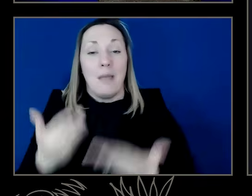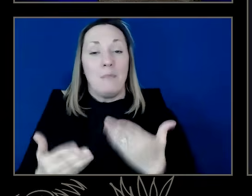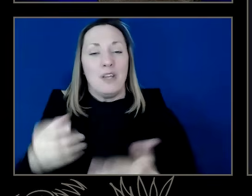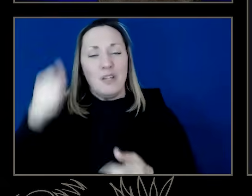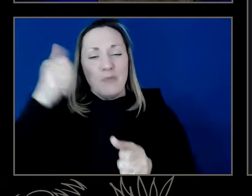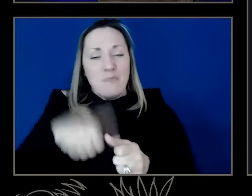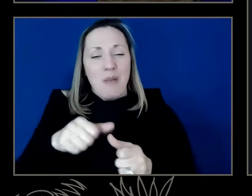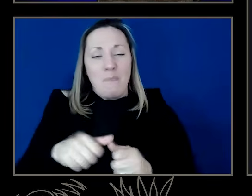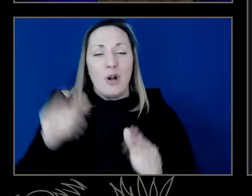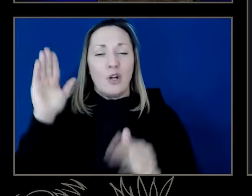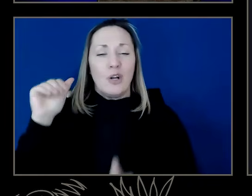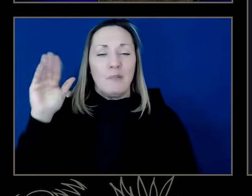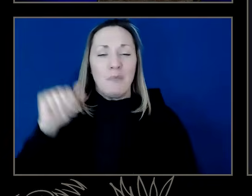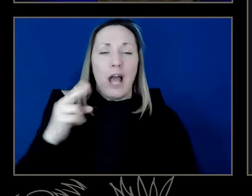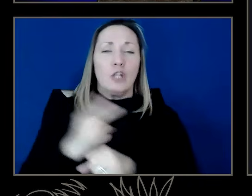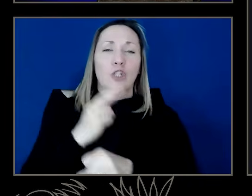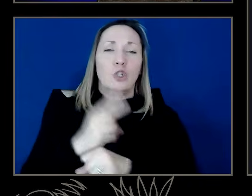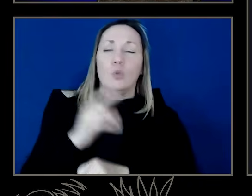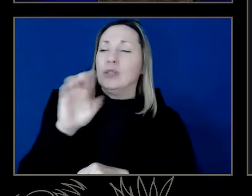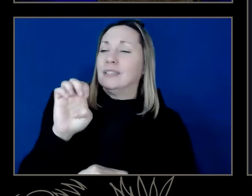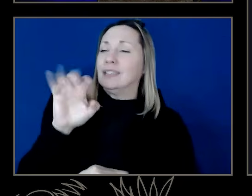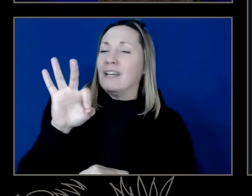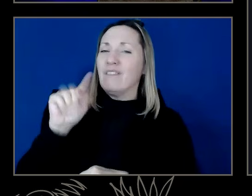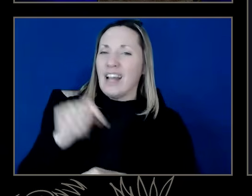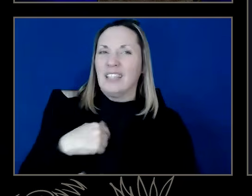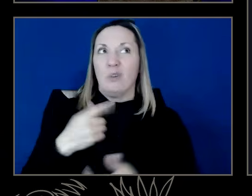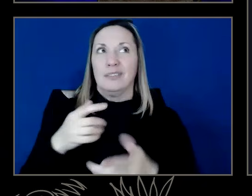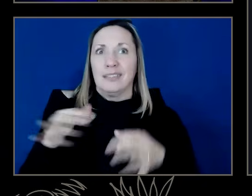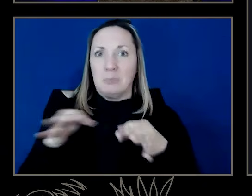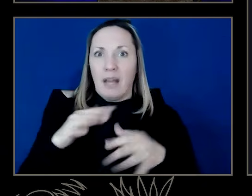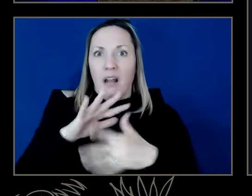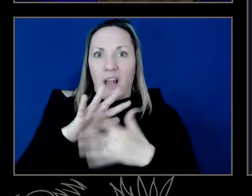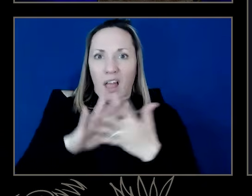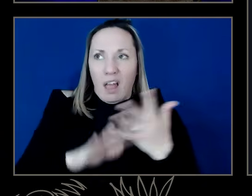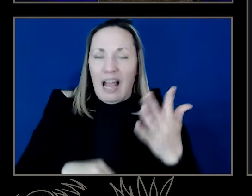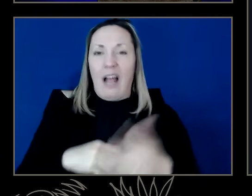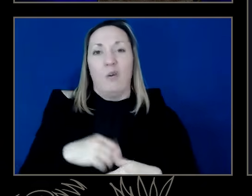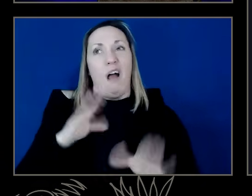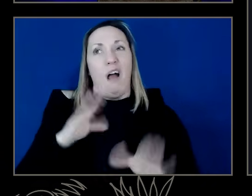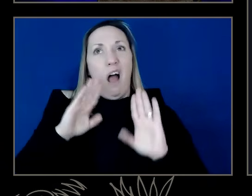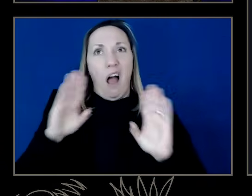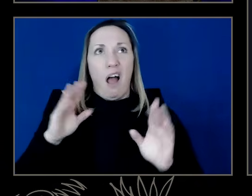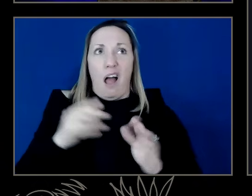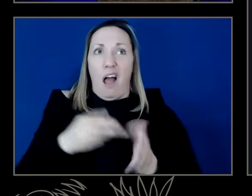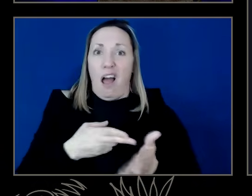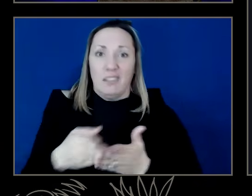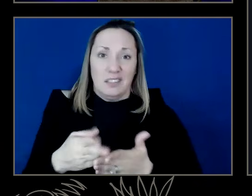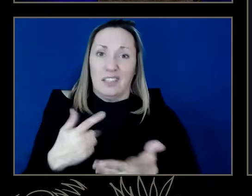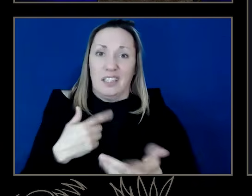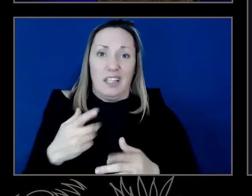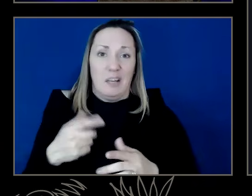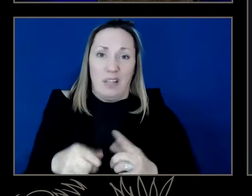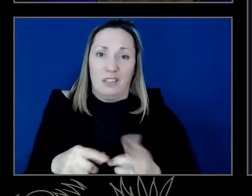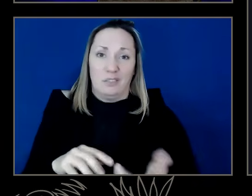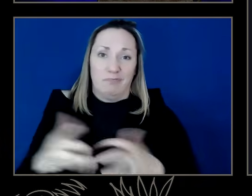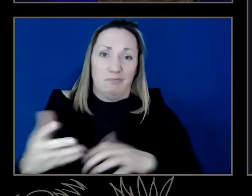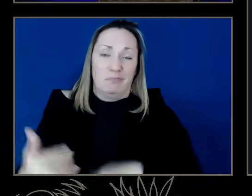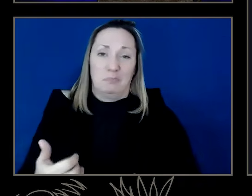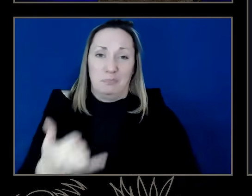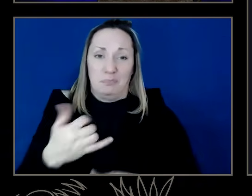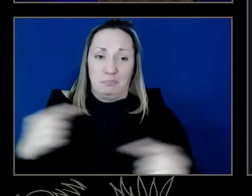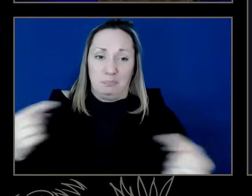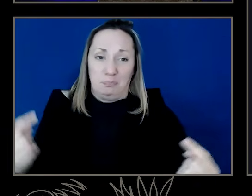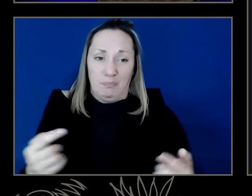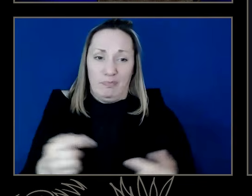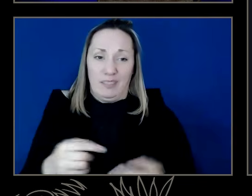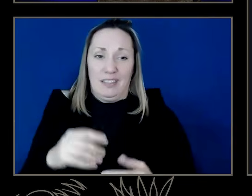where basically I was talking about all of the defects of UseEffect and how it's honestly a major foot gun. And the first time I gave